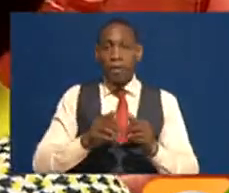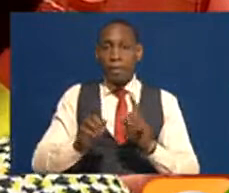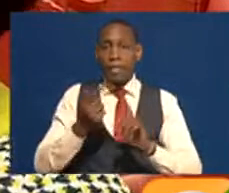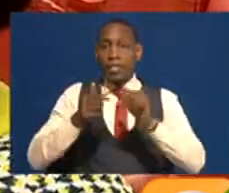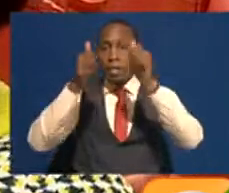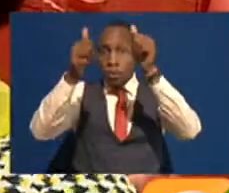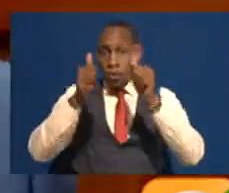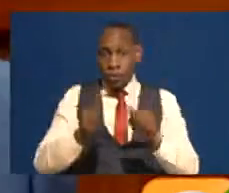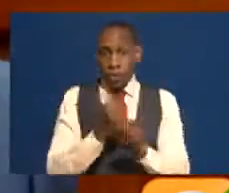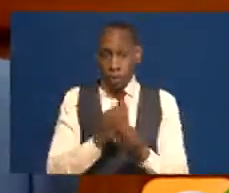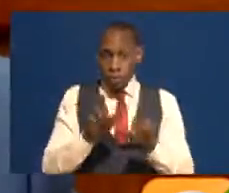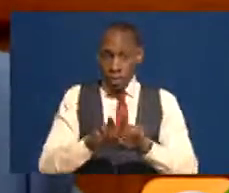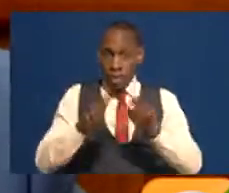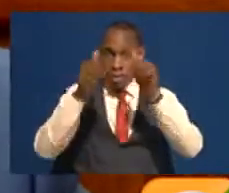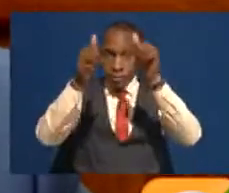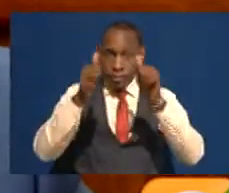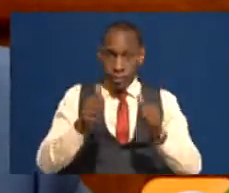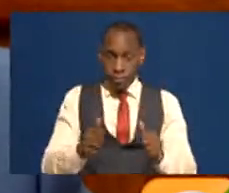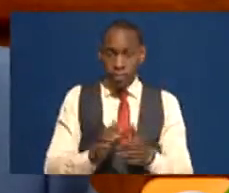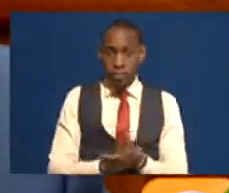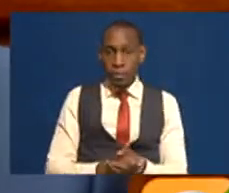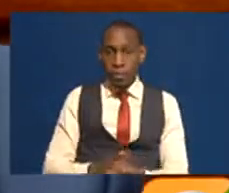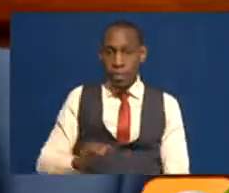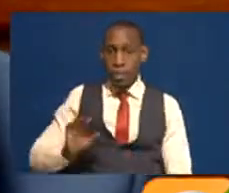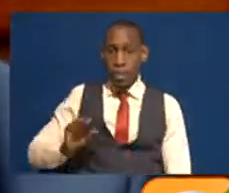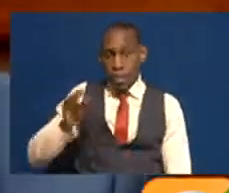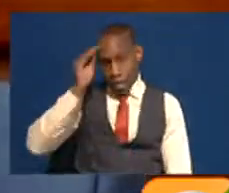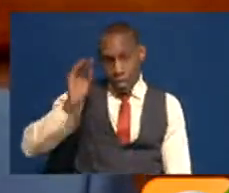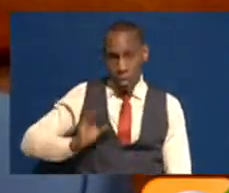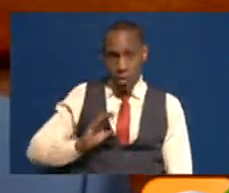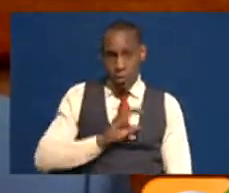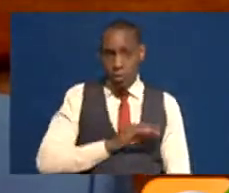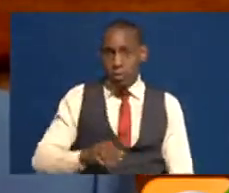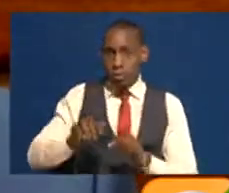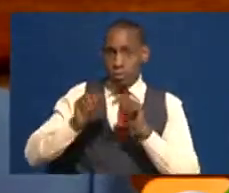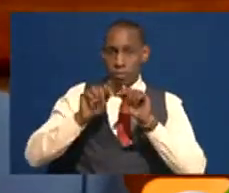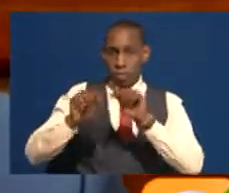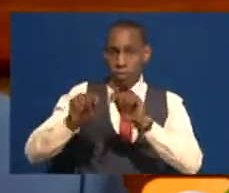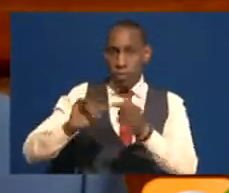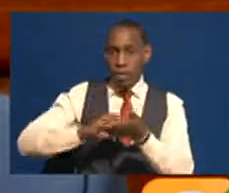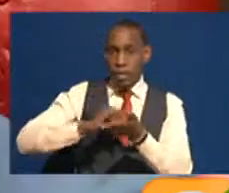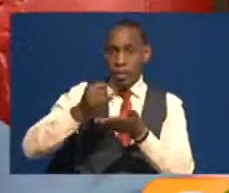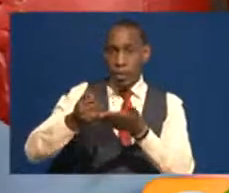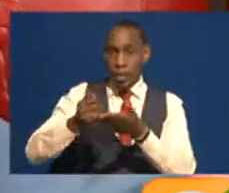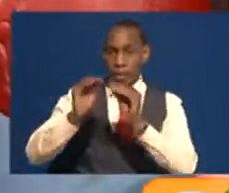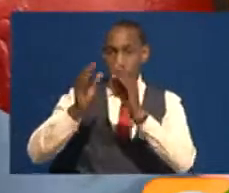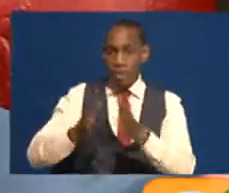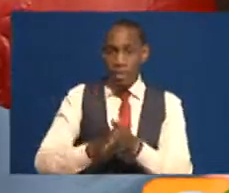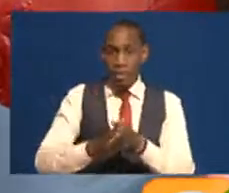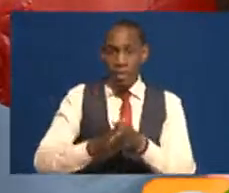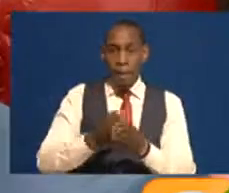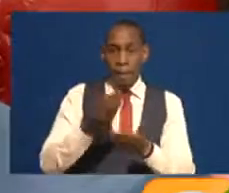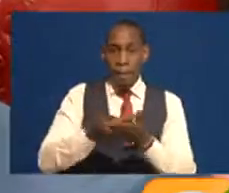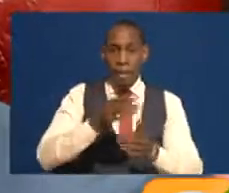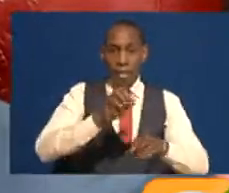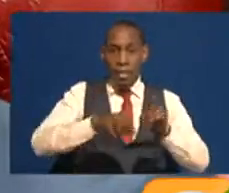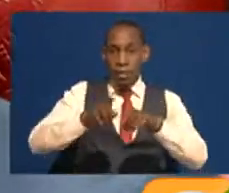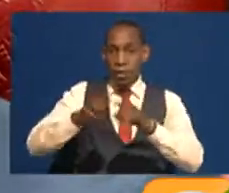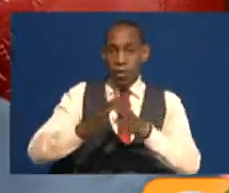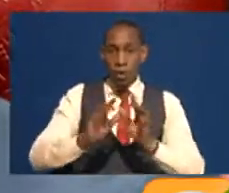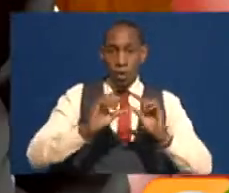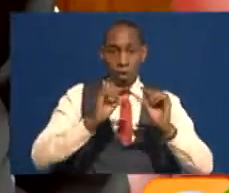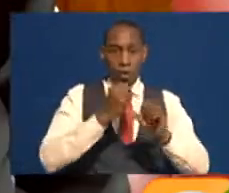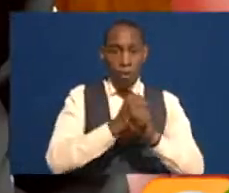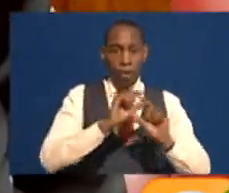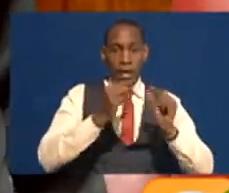we advertised. The Julius Melly-led committee took a swipe at the teachers' medical cover over varied amounts, questioning why job groups